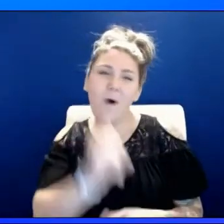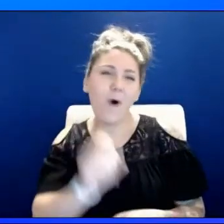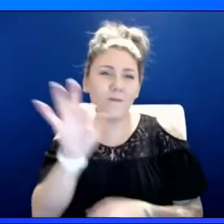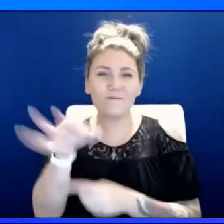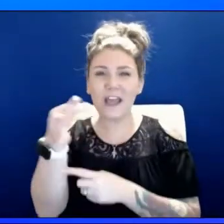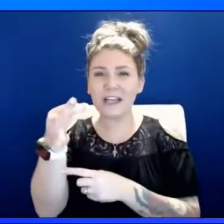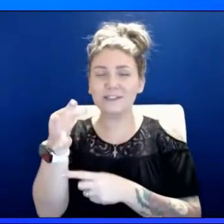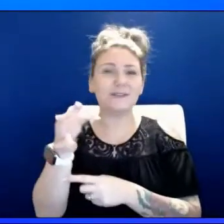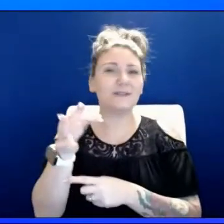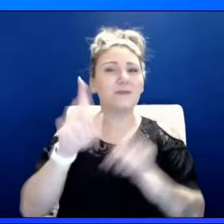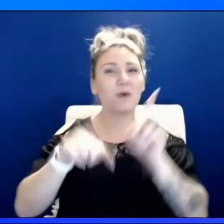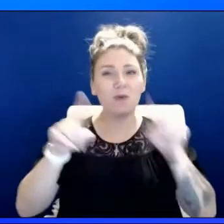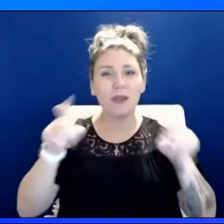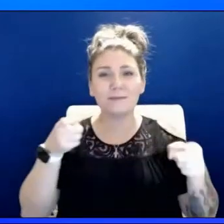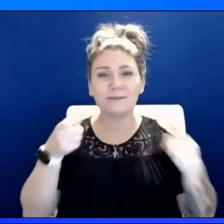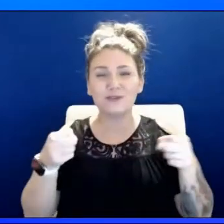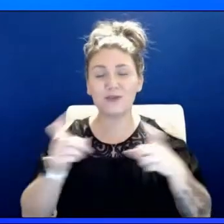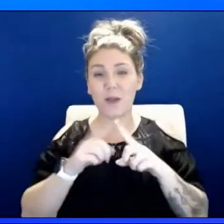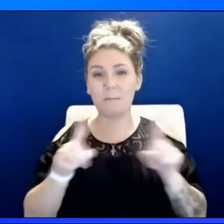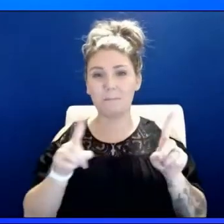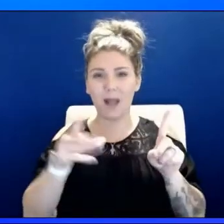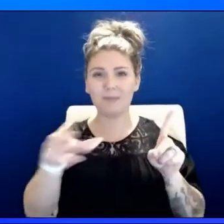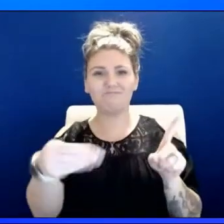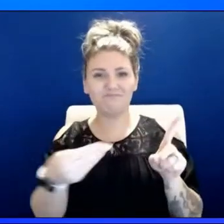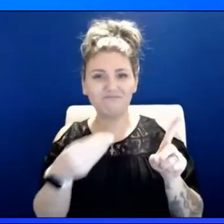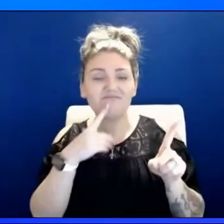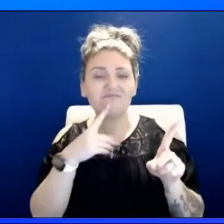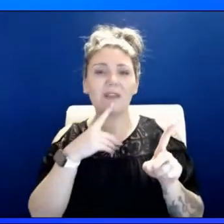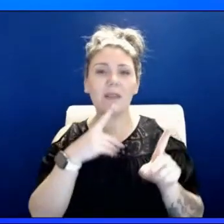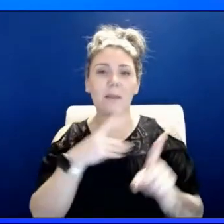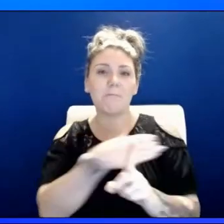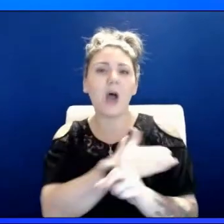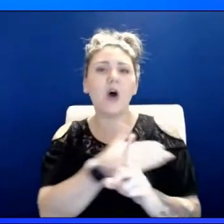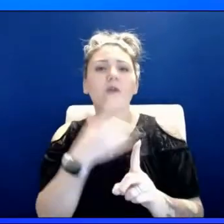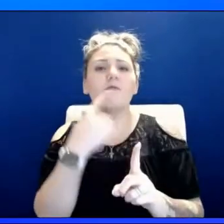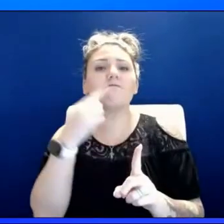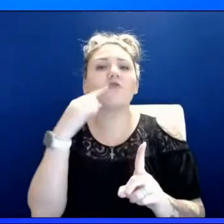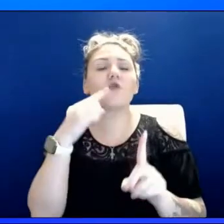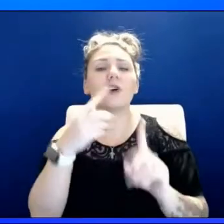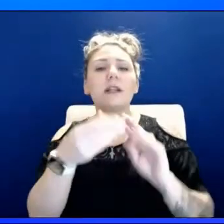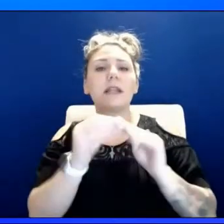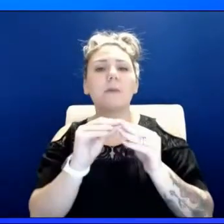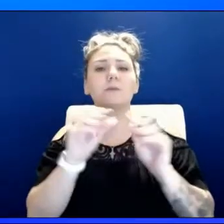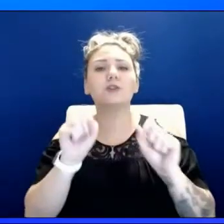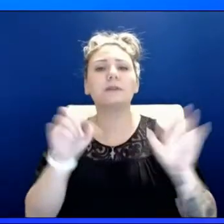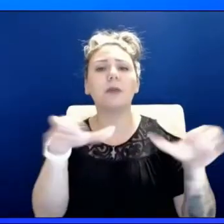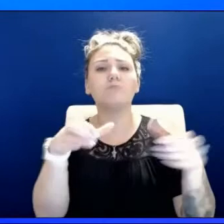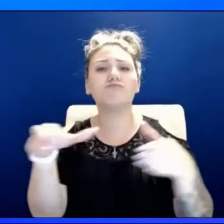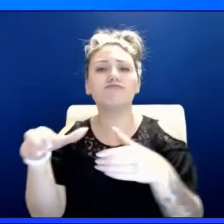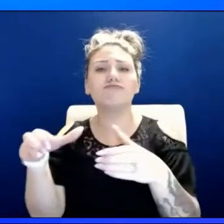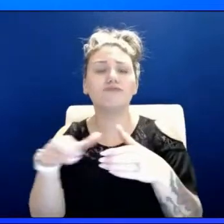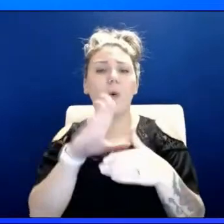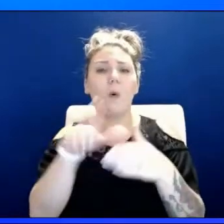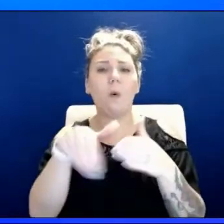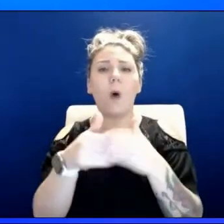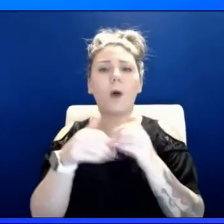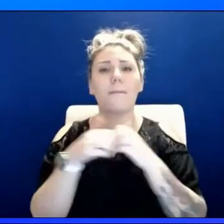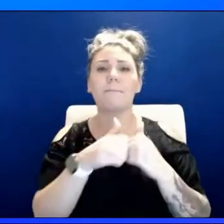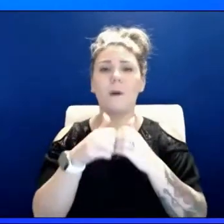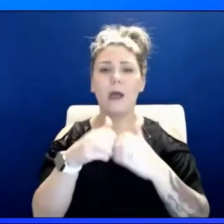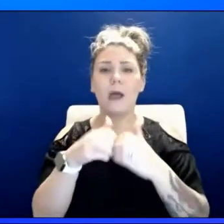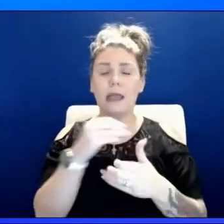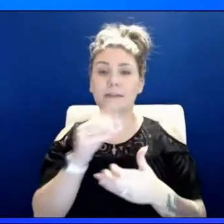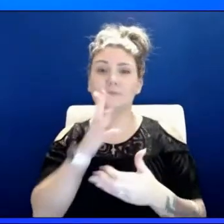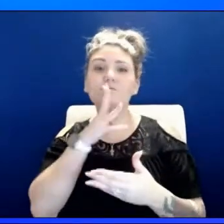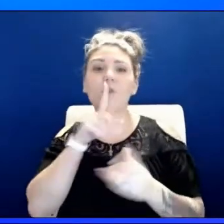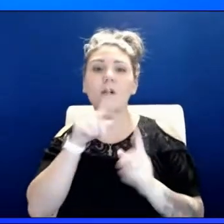but it does give us the power of numbers, because you're able to combine studies together, and now you're able to talk about those thousands as opposed